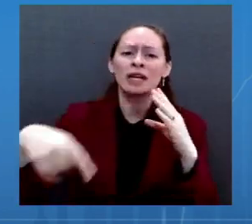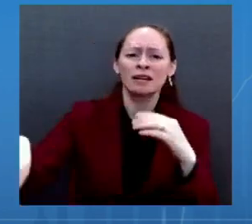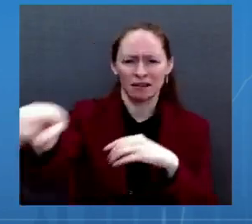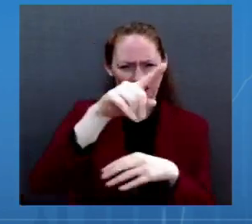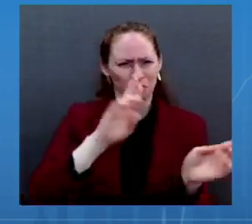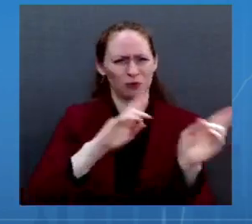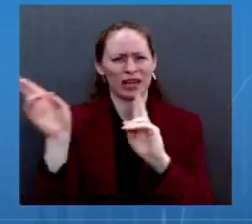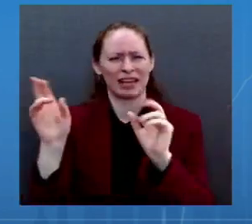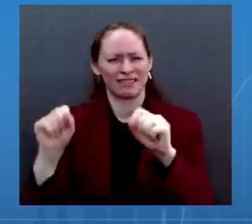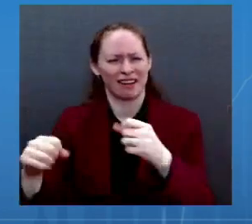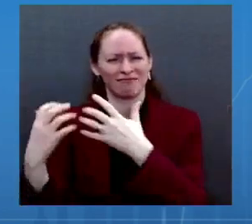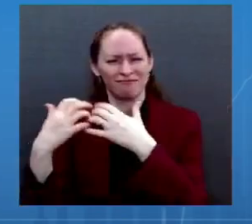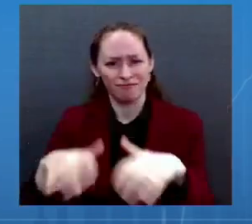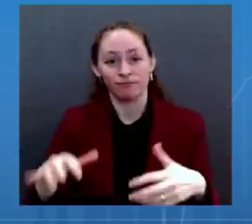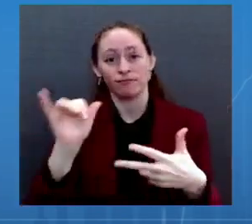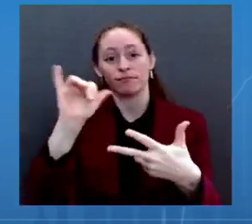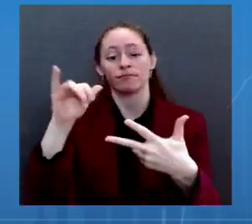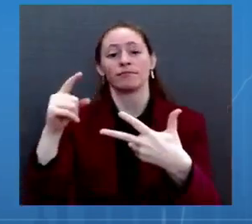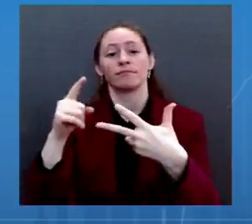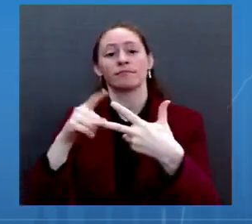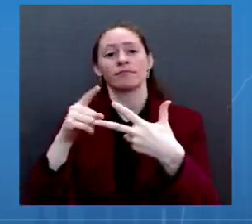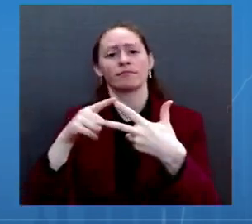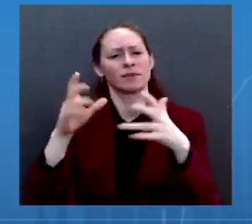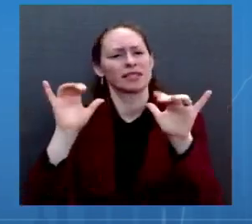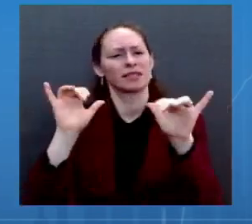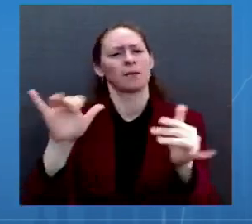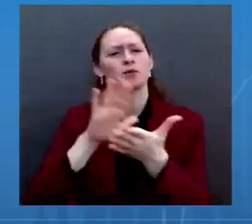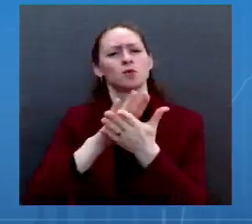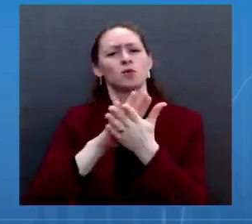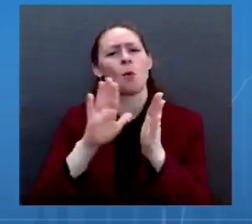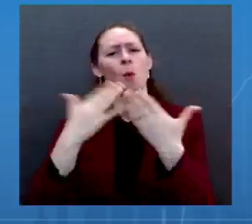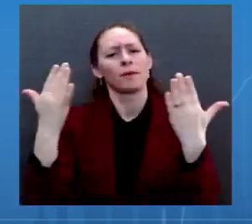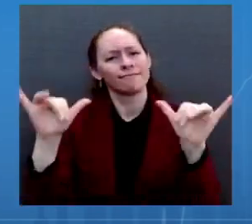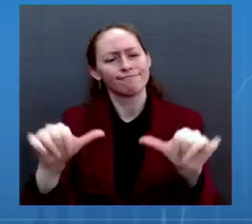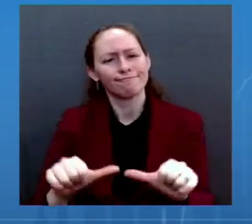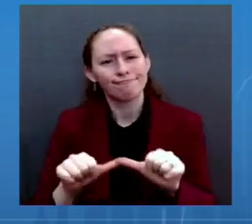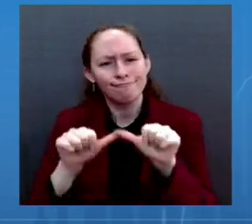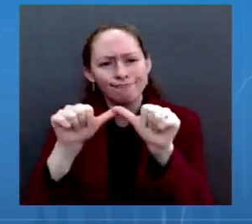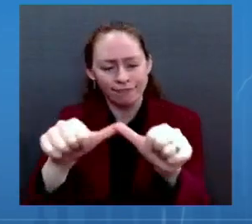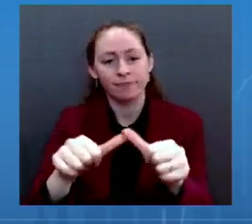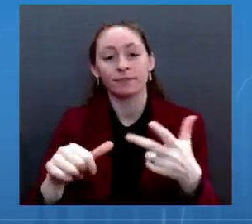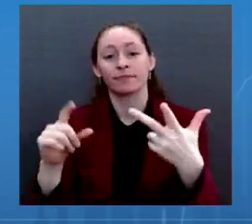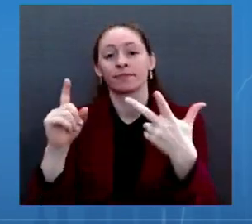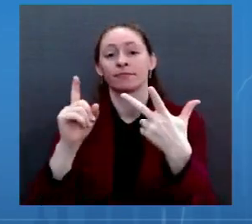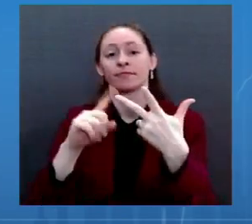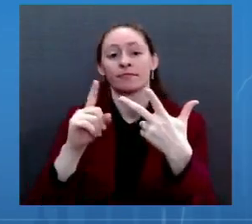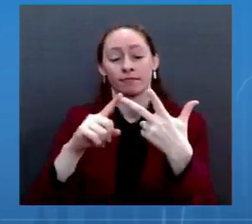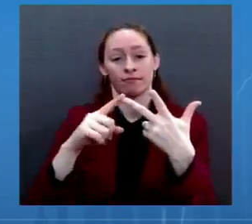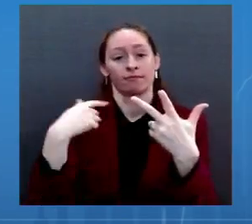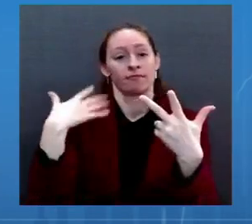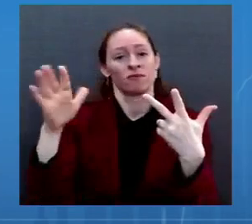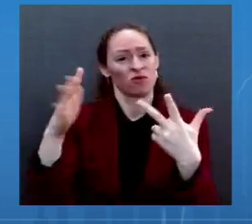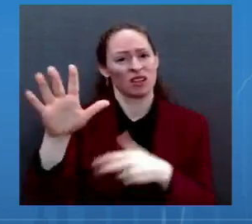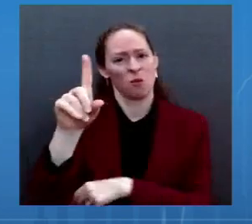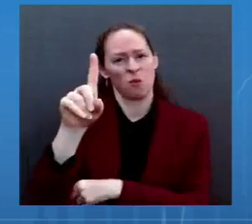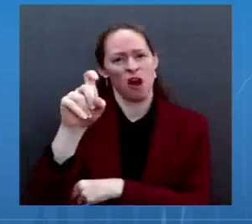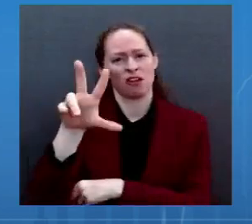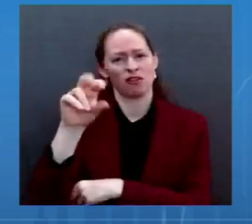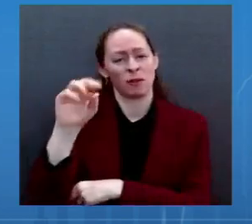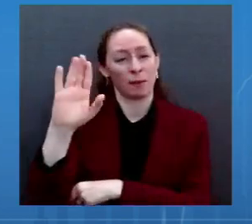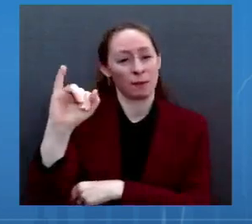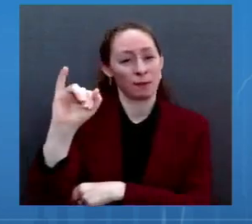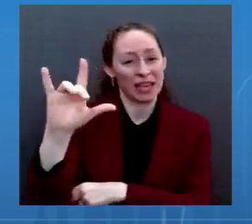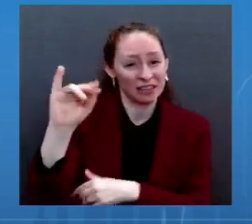to schools to implement proven prevention measures, including ventilation and social distancing, and